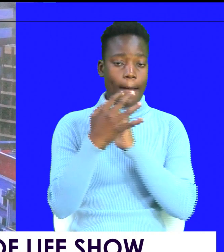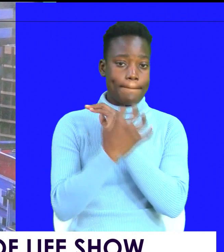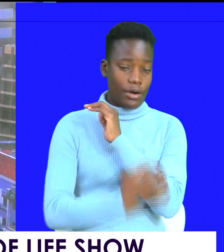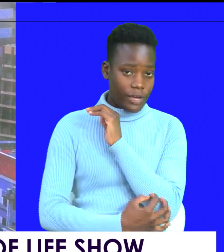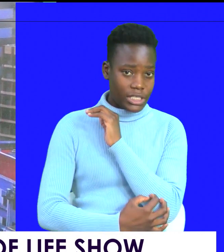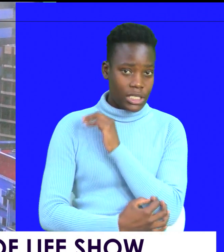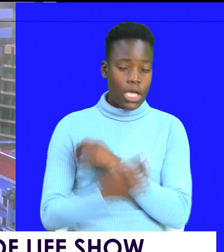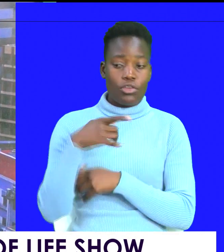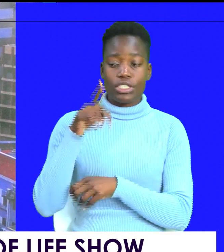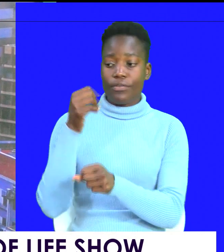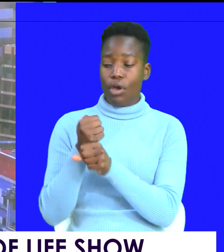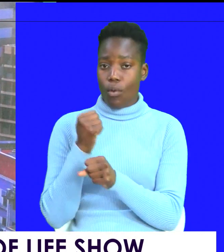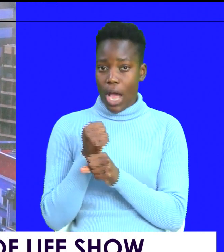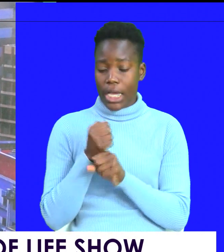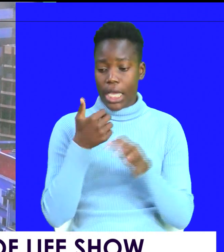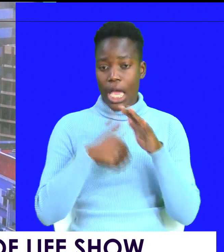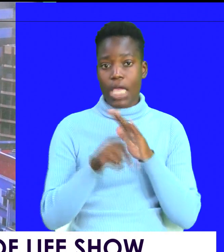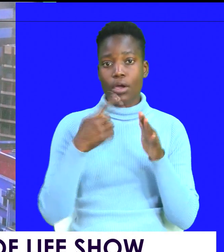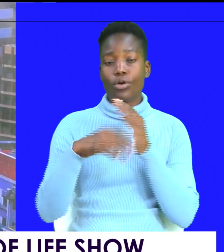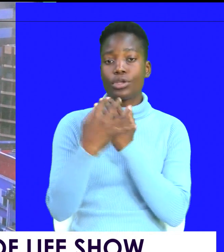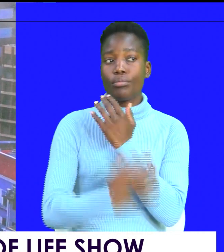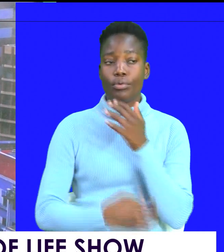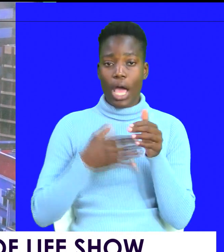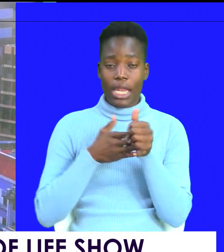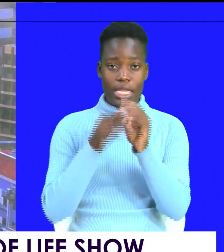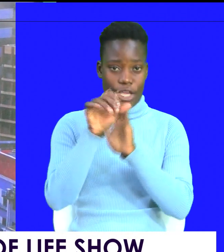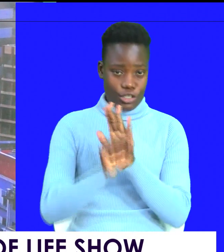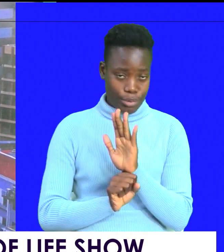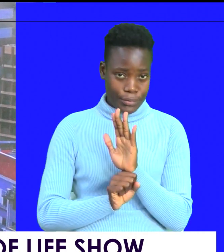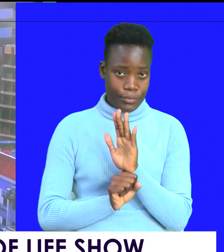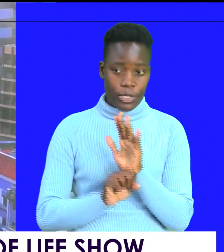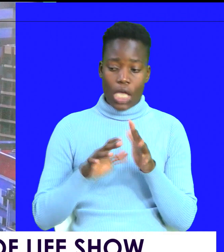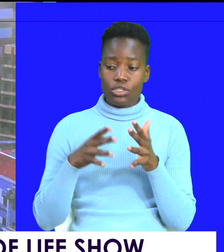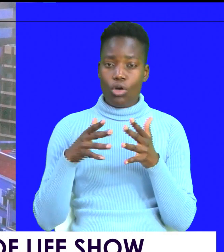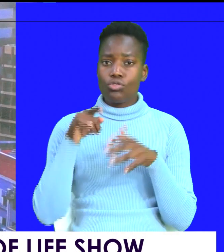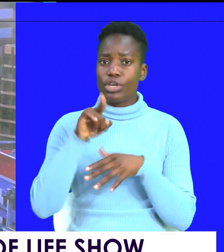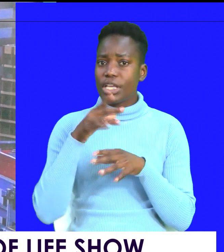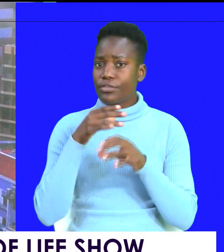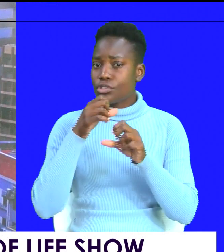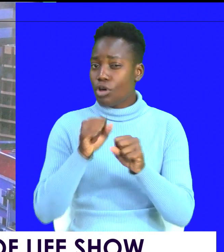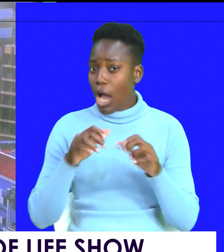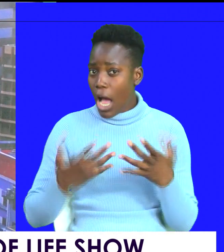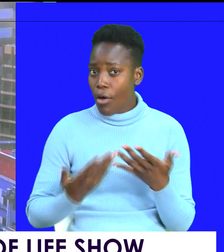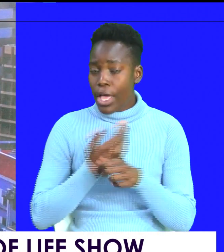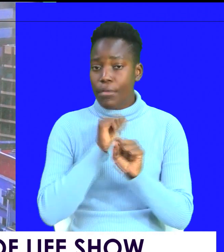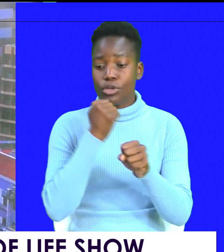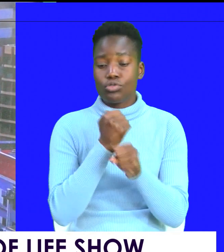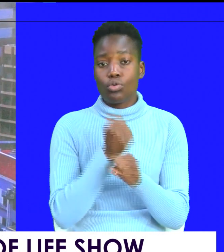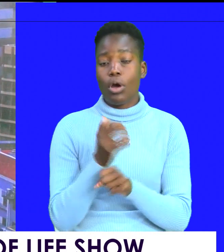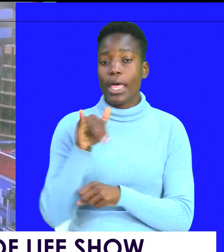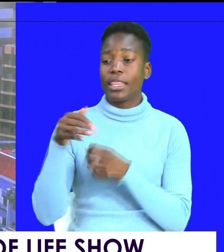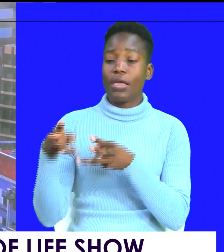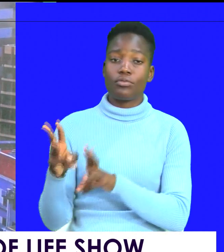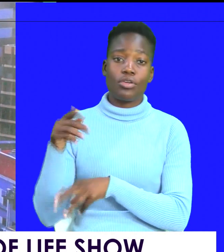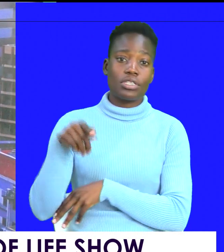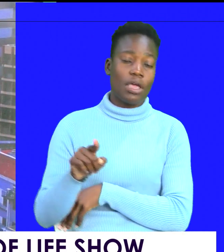You are operating under poor leadership. I mean, how strong are you? You cannot operate like that. You will